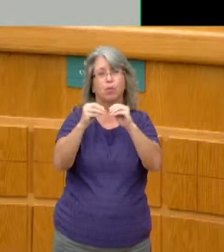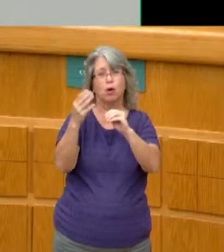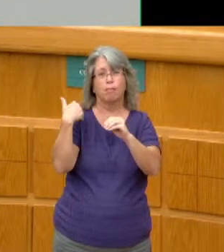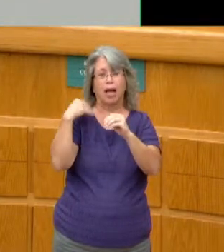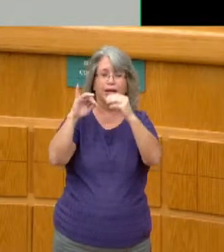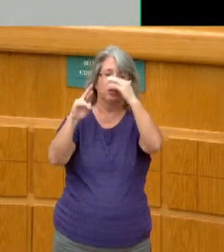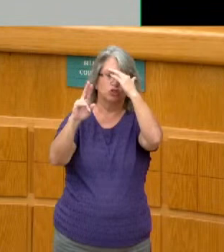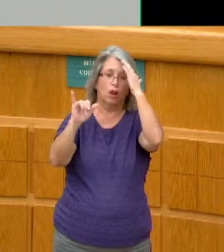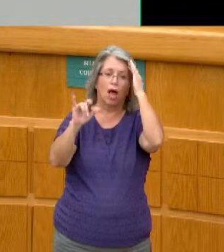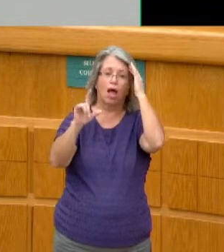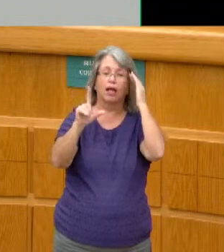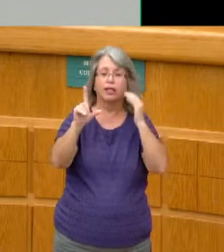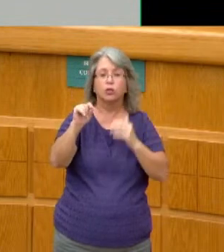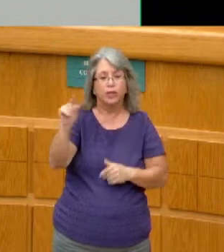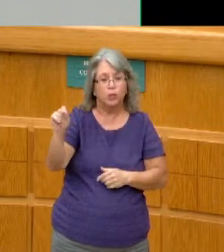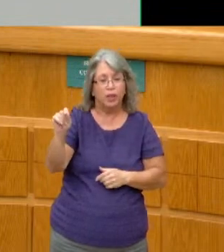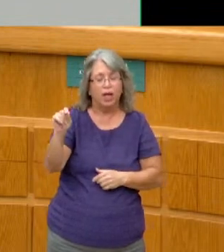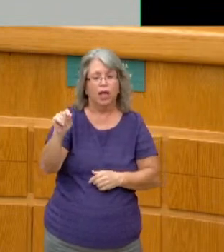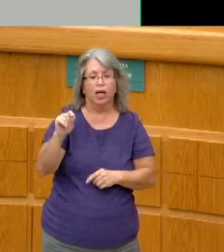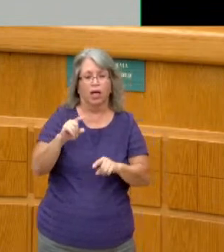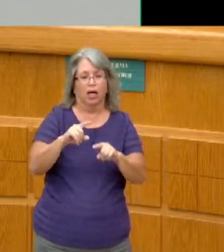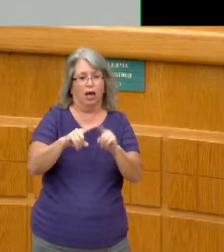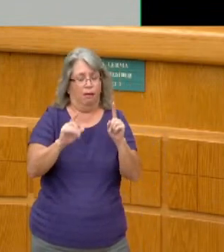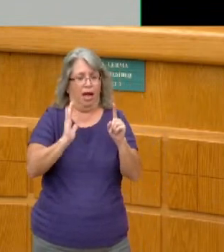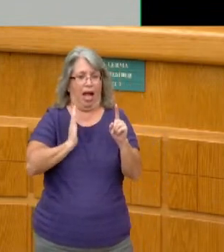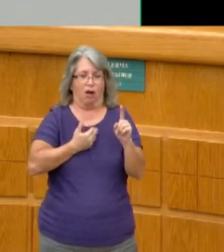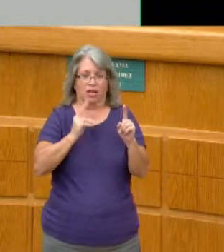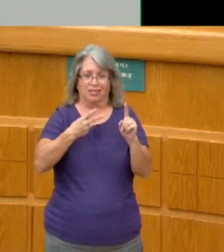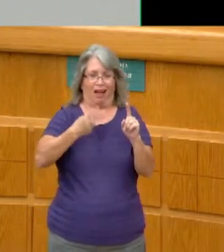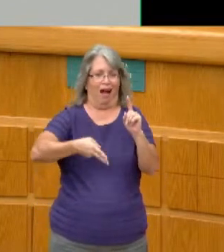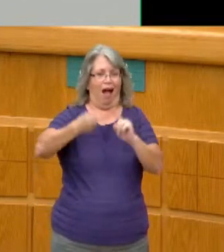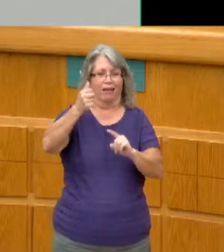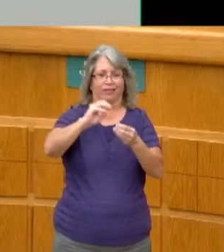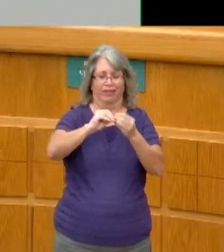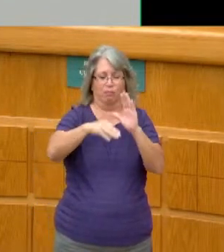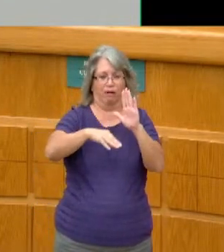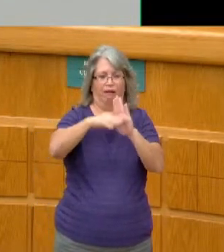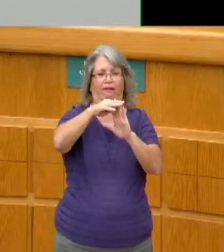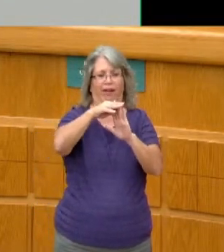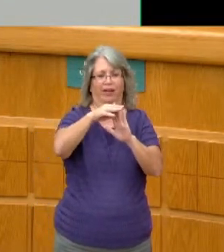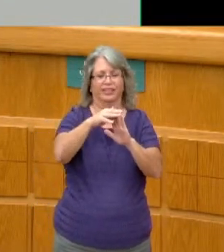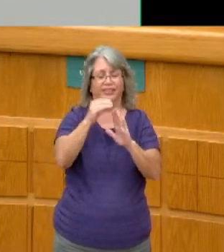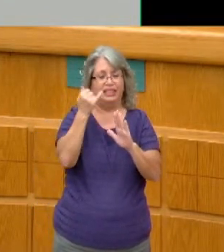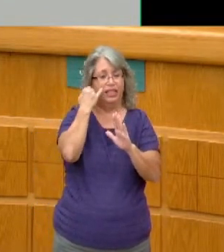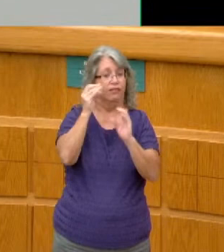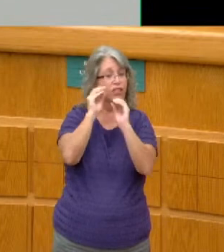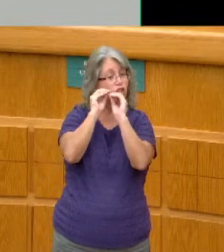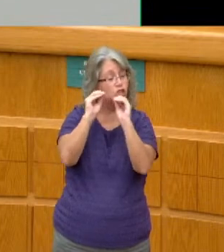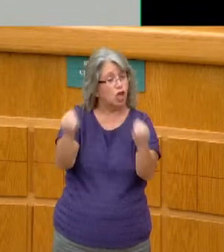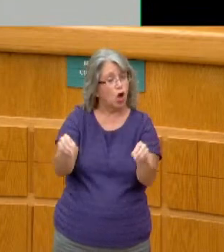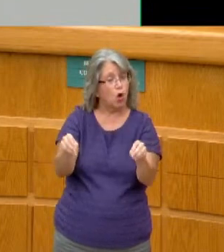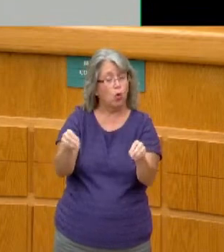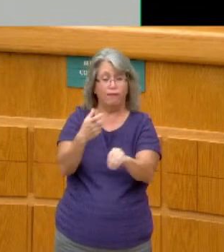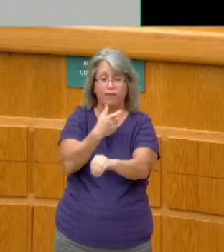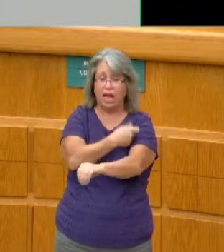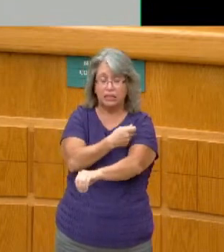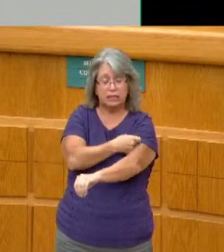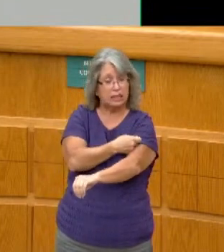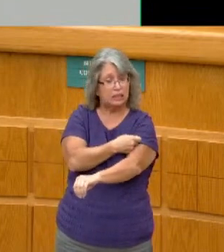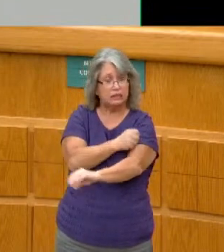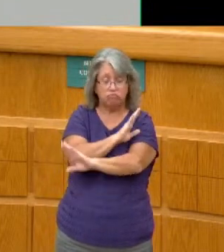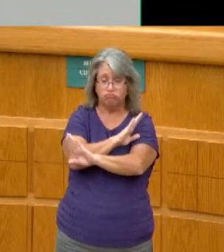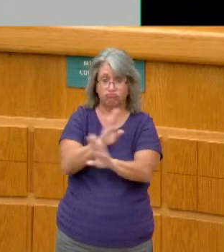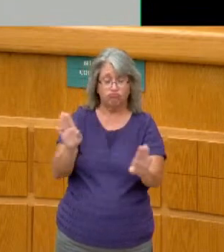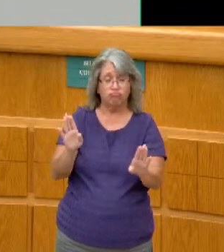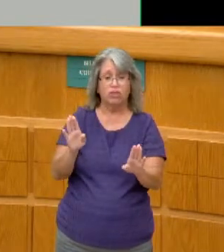of 2020. But if we didn't have anybody get vaccinated, if there was no vaccine, the peak this summer would have been much, much